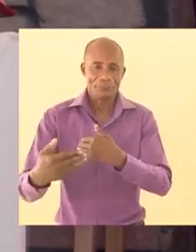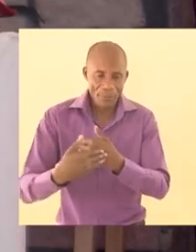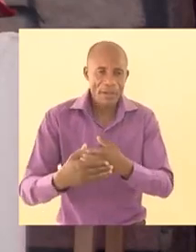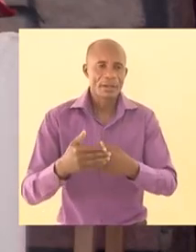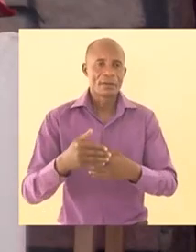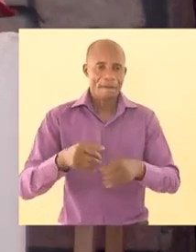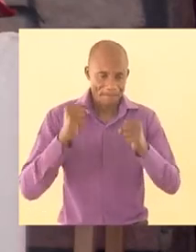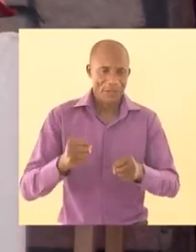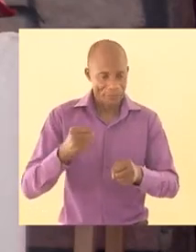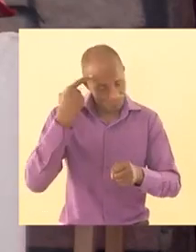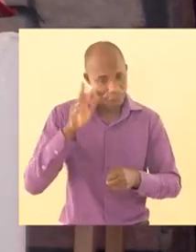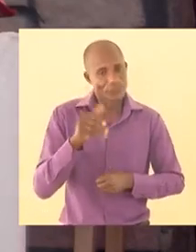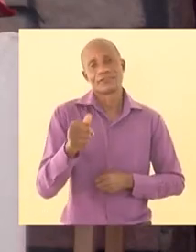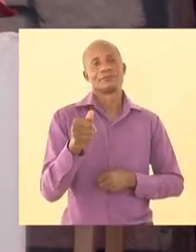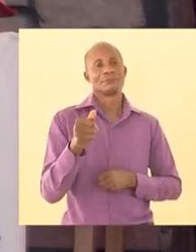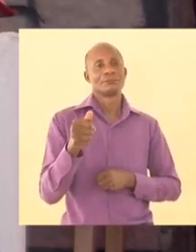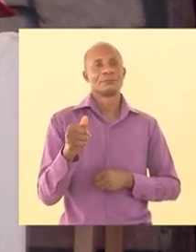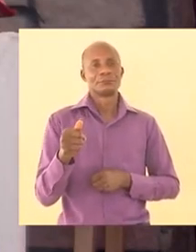by sharing it with others.